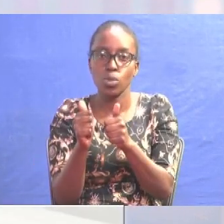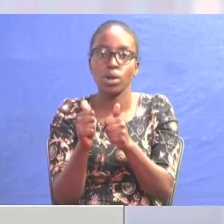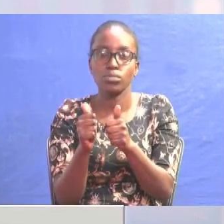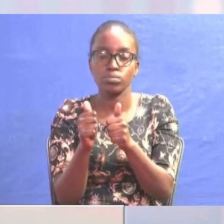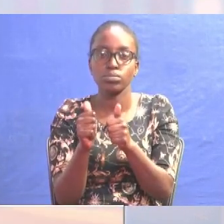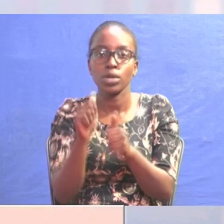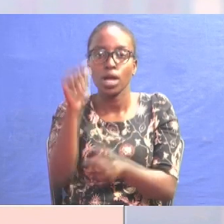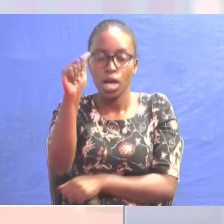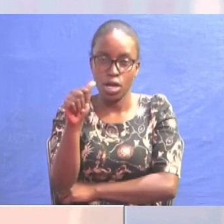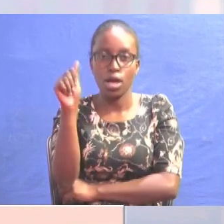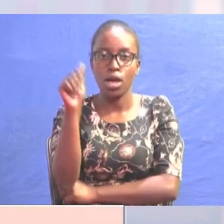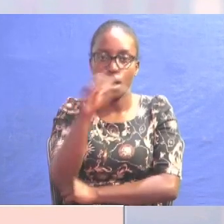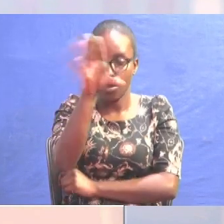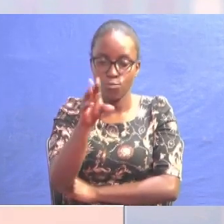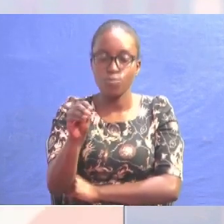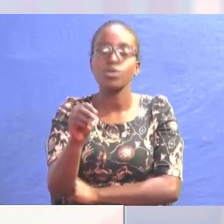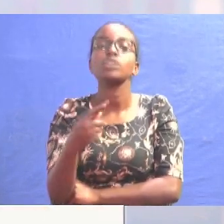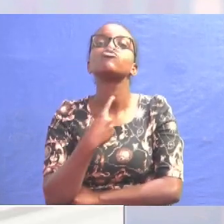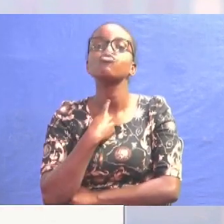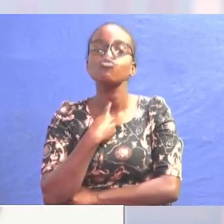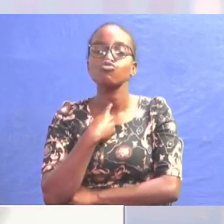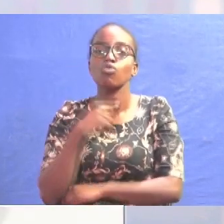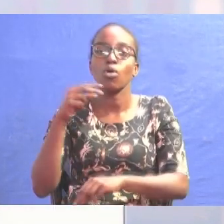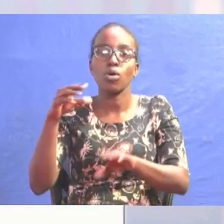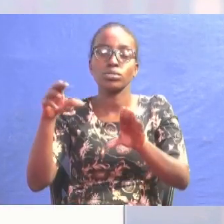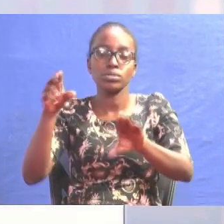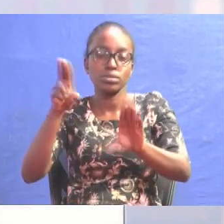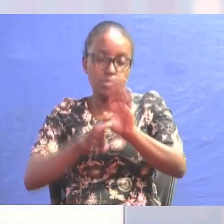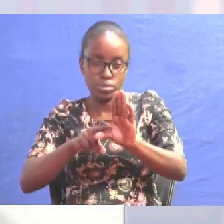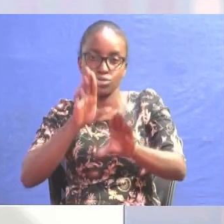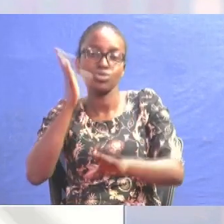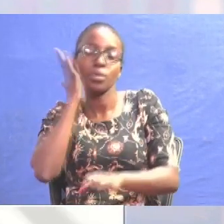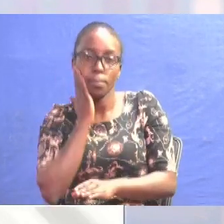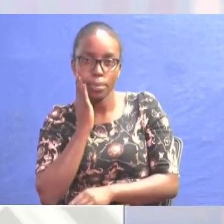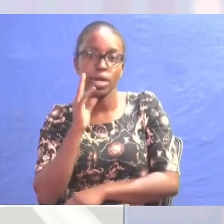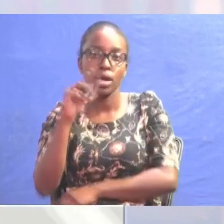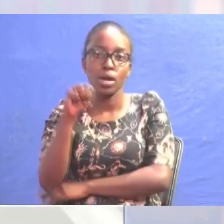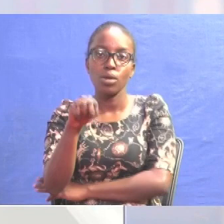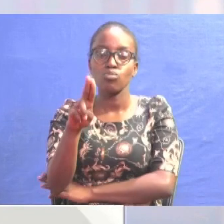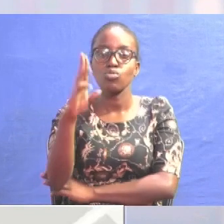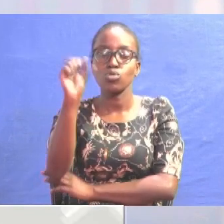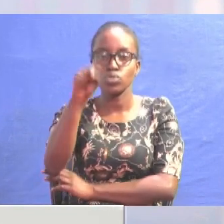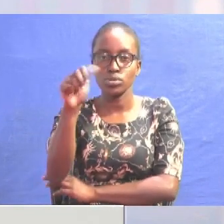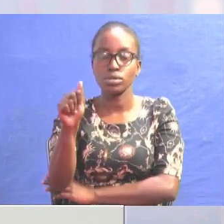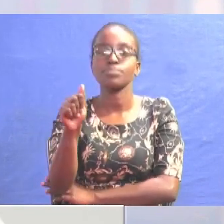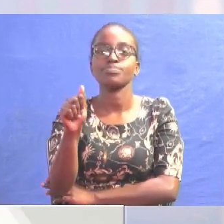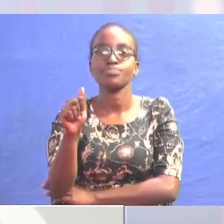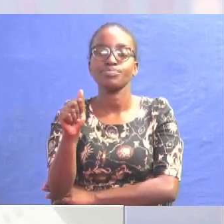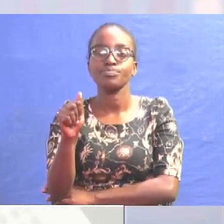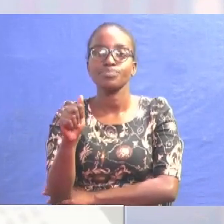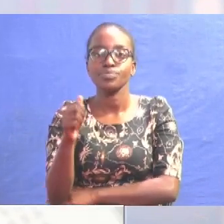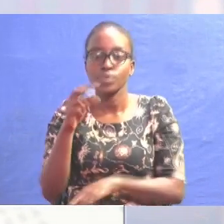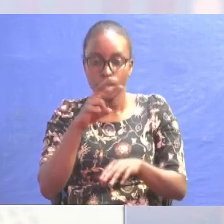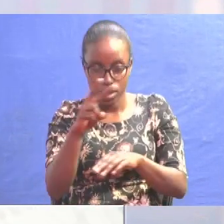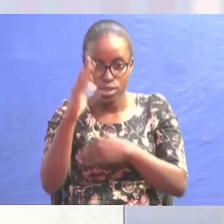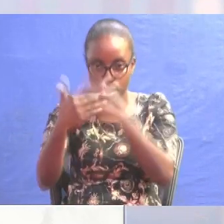Union Commission chairman right now, Mr. Faki, Musa Faki Muhammad, and we all saw what happened